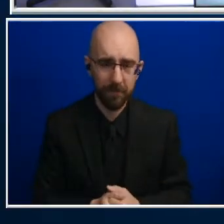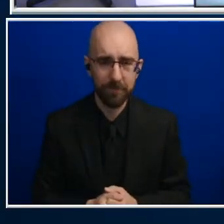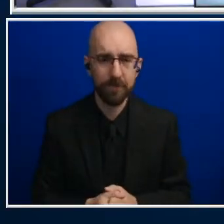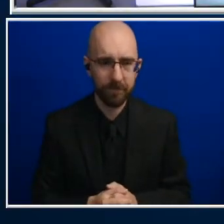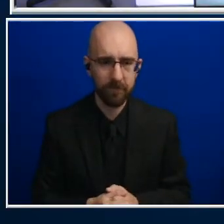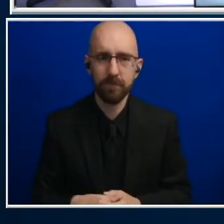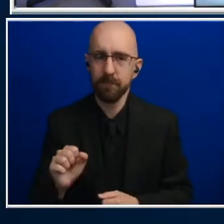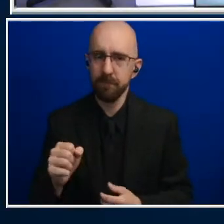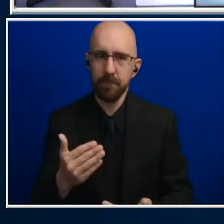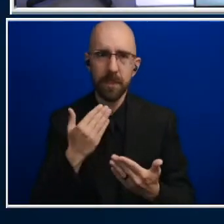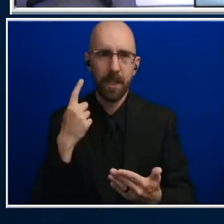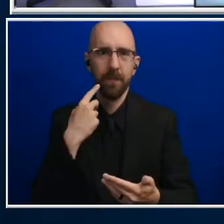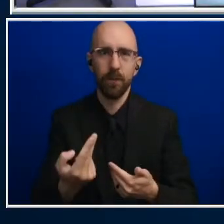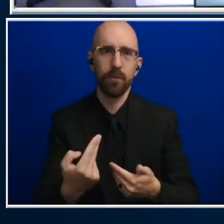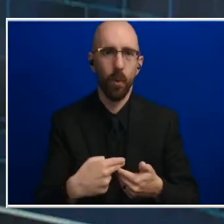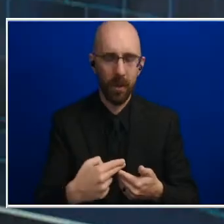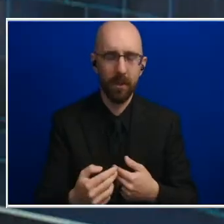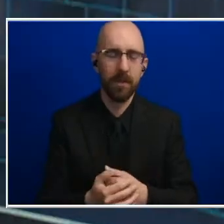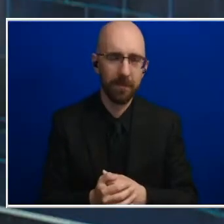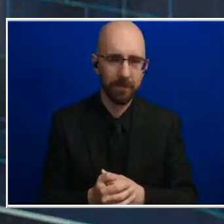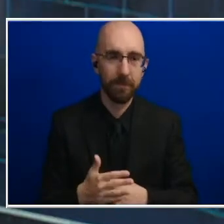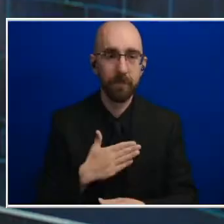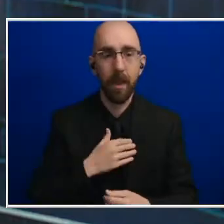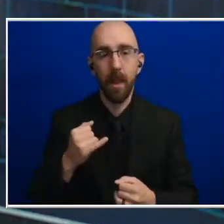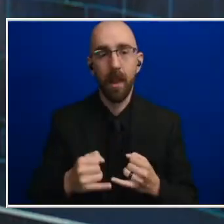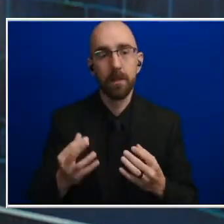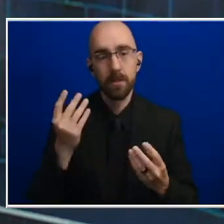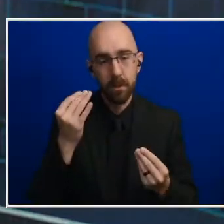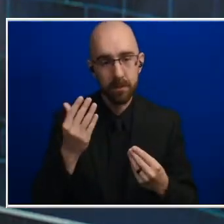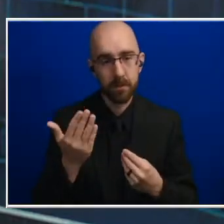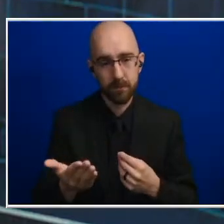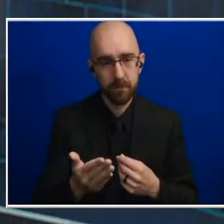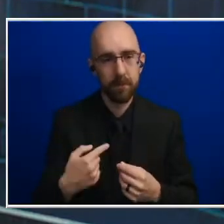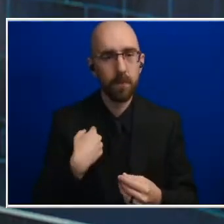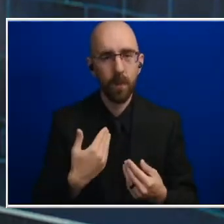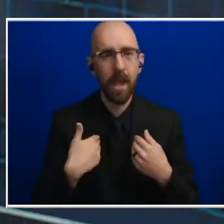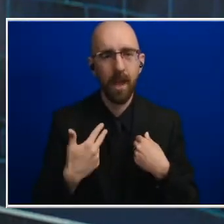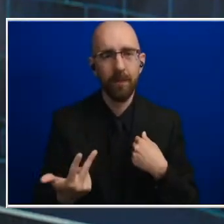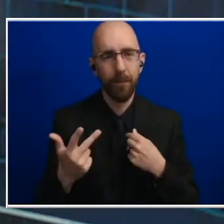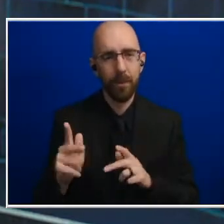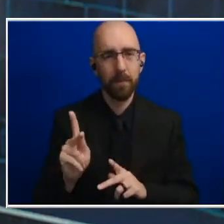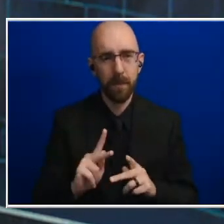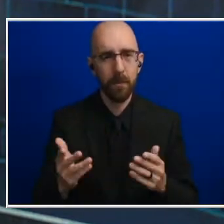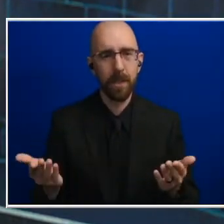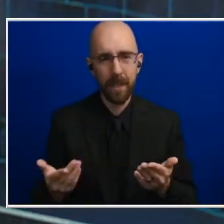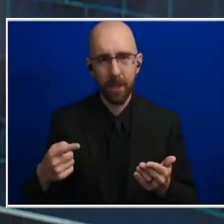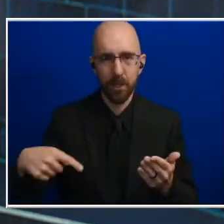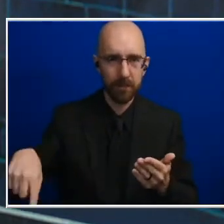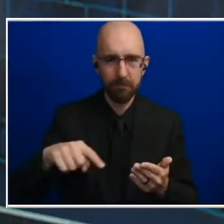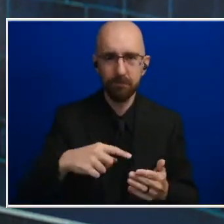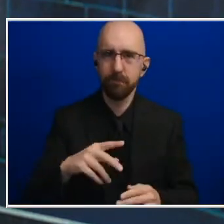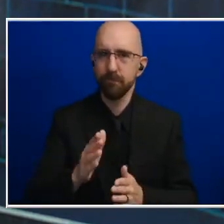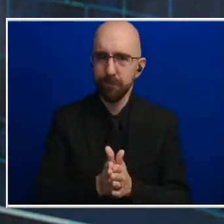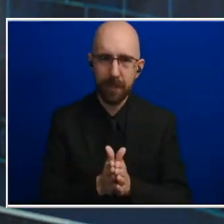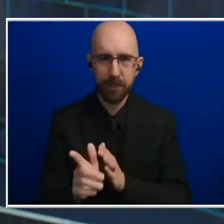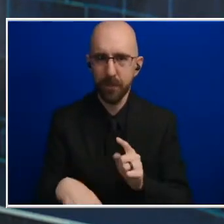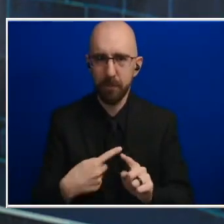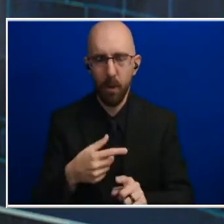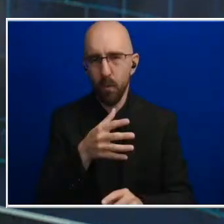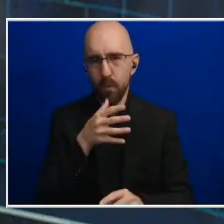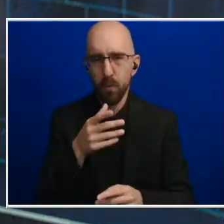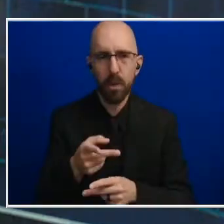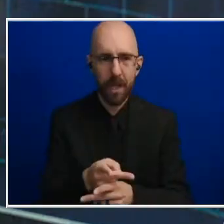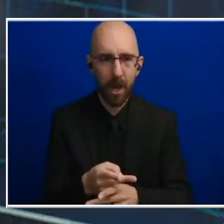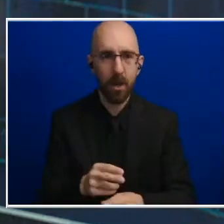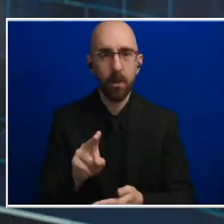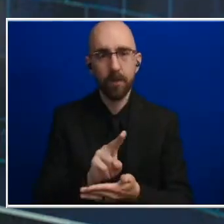being on. My final thoughts are, you know, we have 3 people on here that are passionate about rural care. Our University of Kansas Health System,